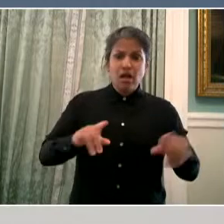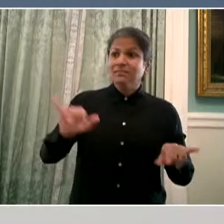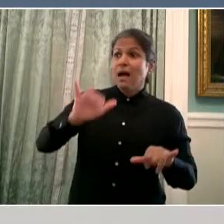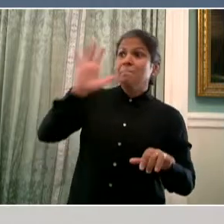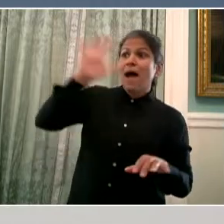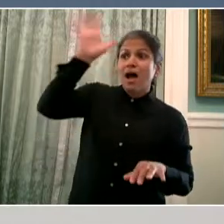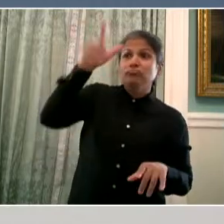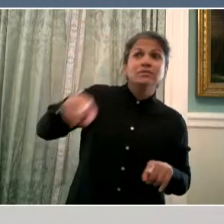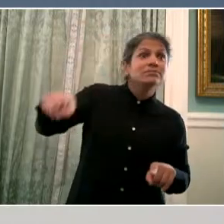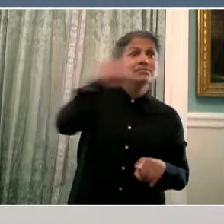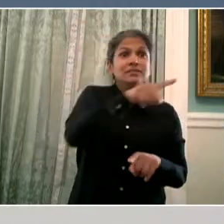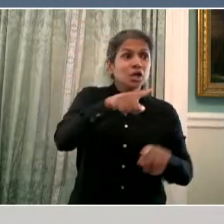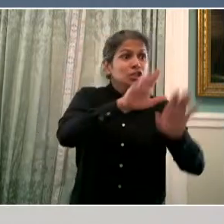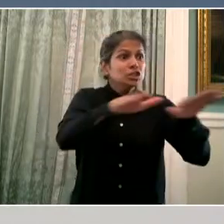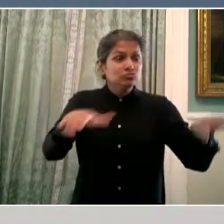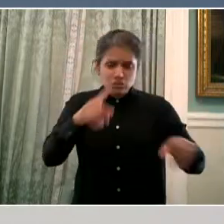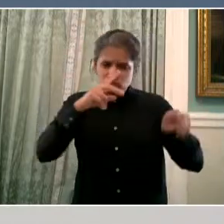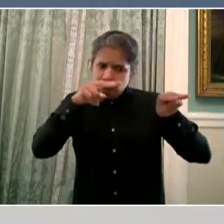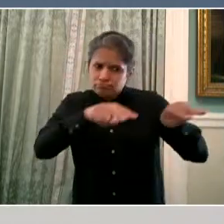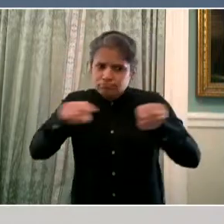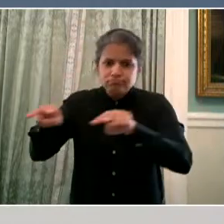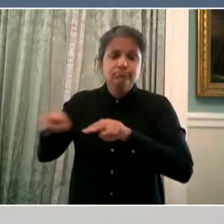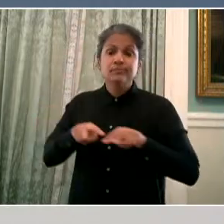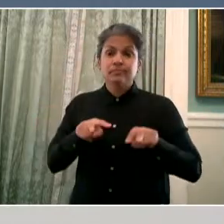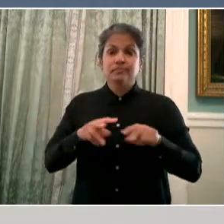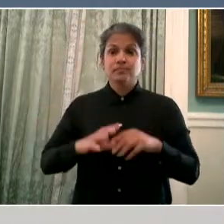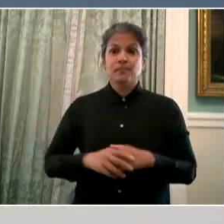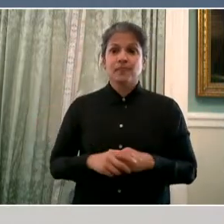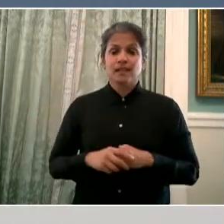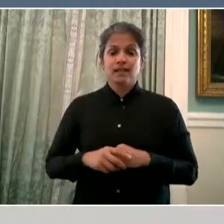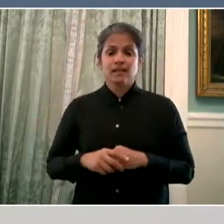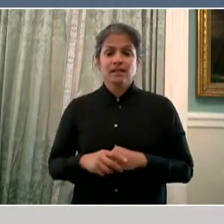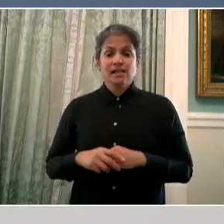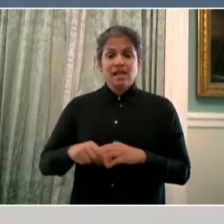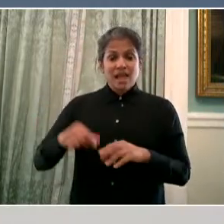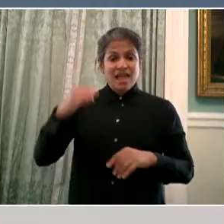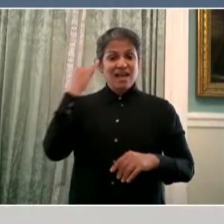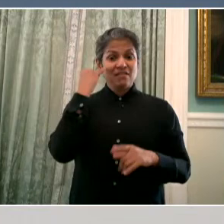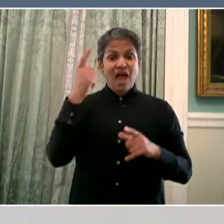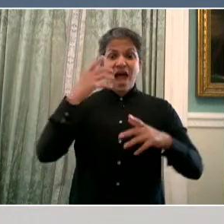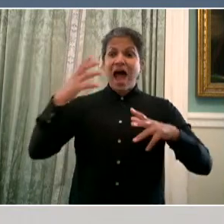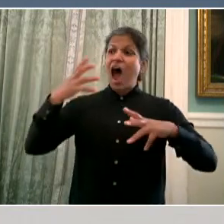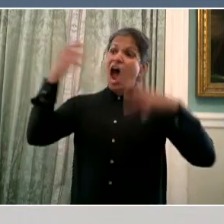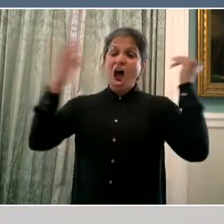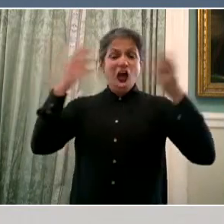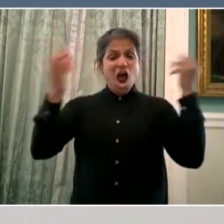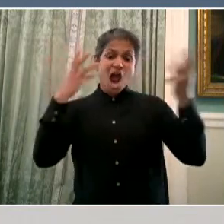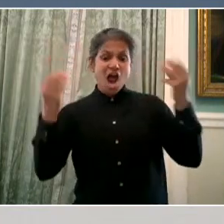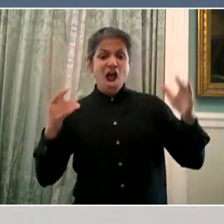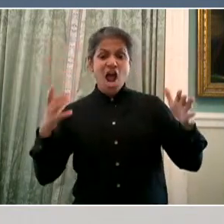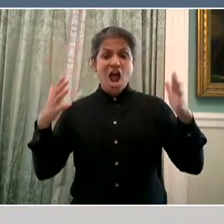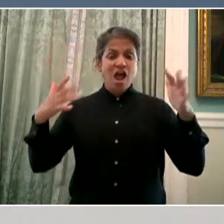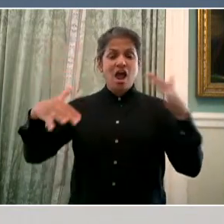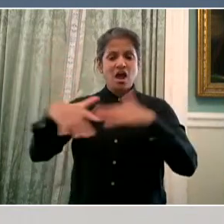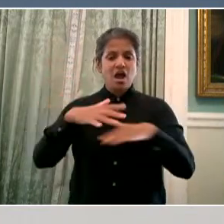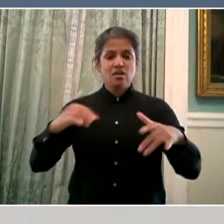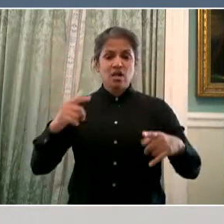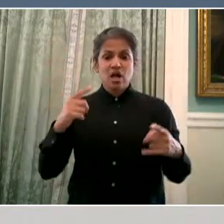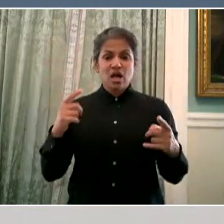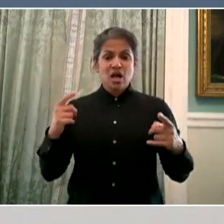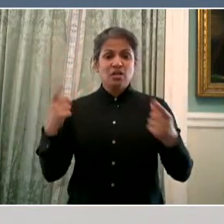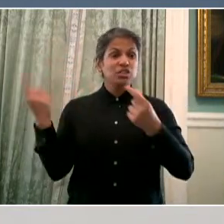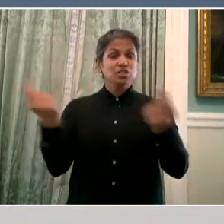on public health grounds. We'd recommend that New Yorkers as individuals gauge their own levels of risk and comfort with